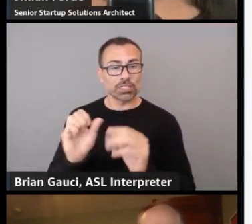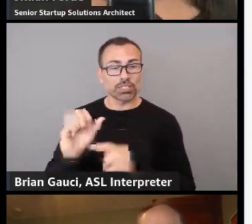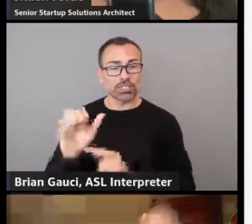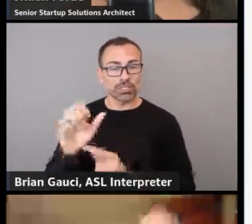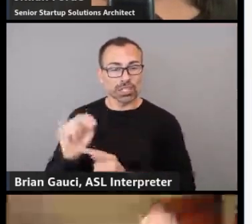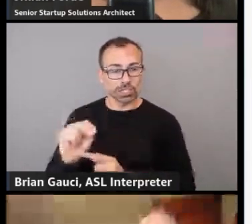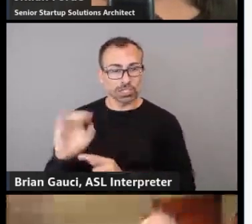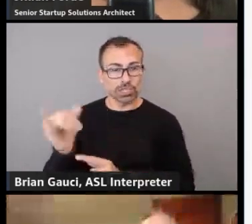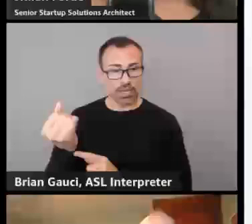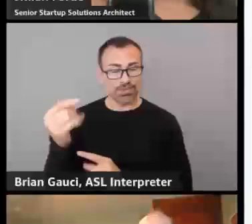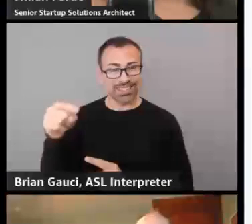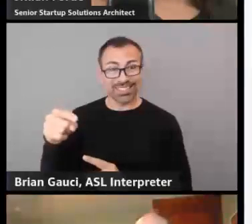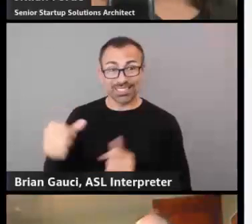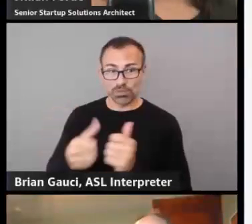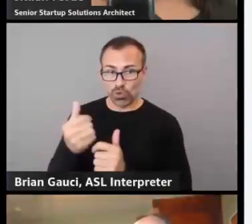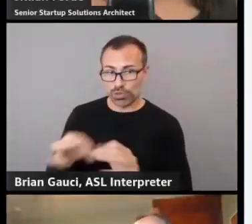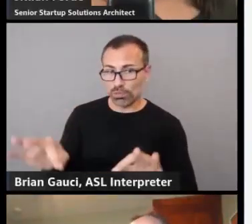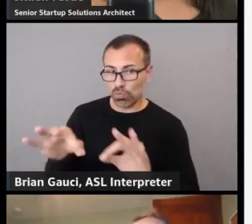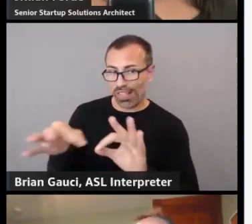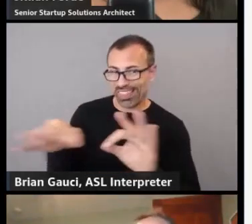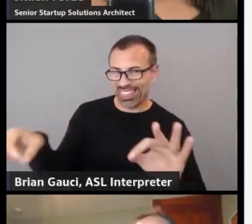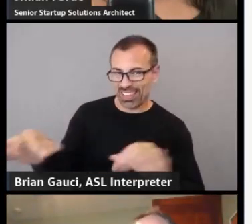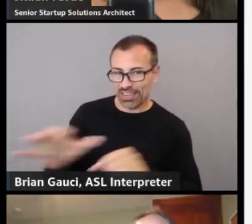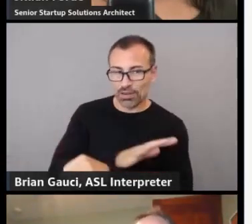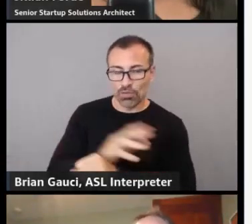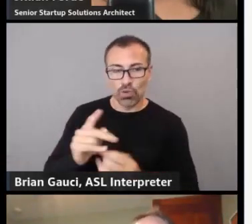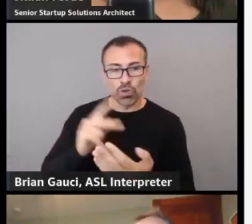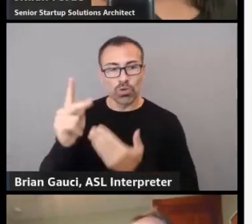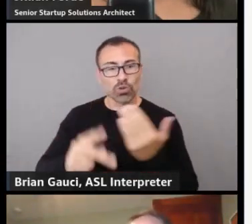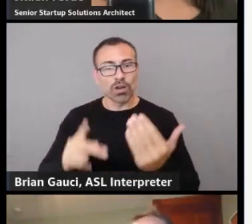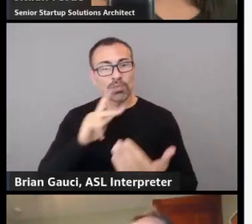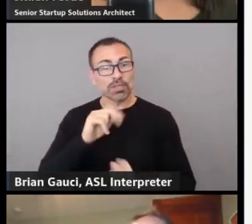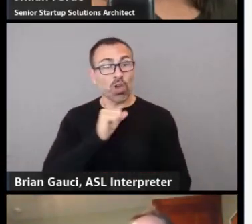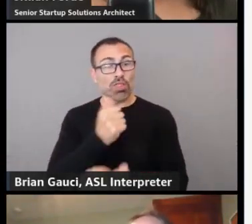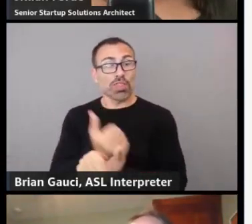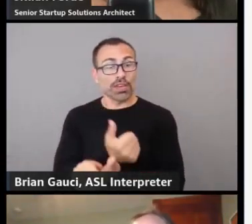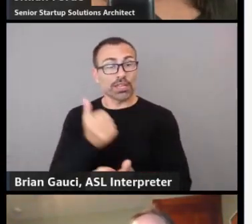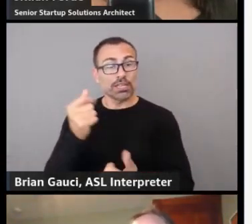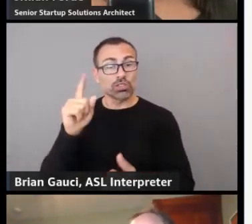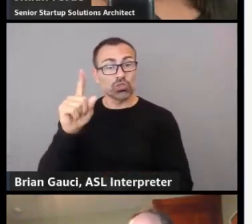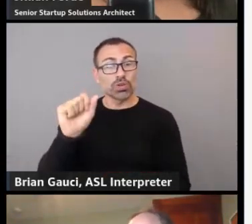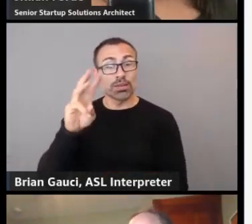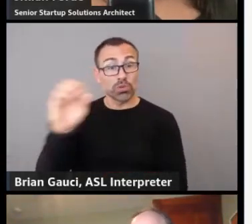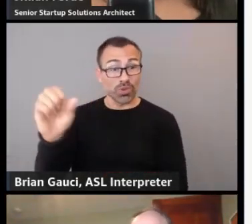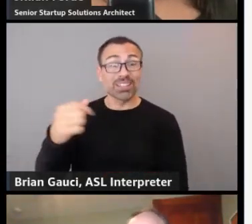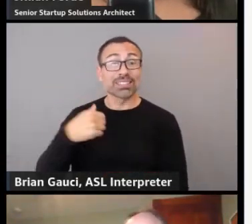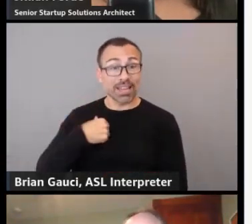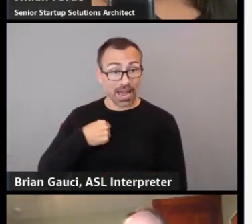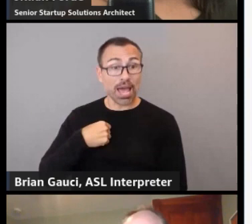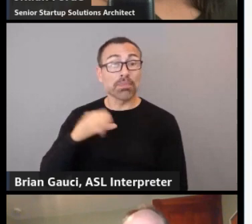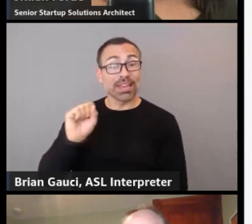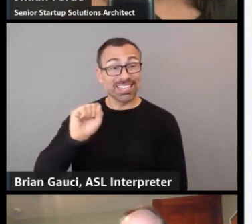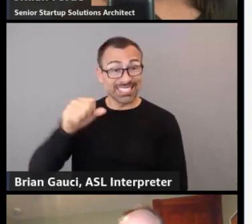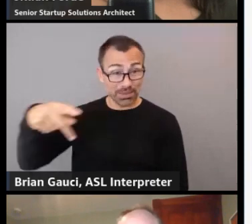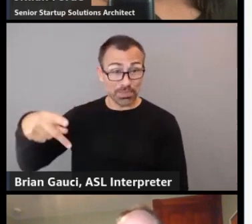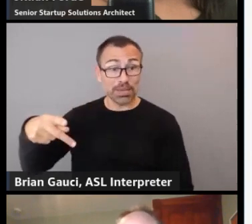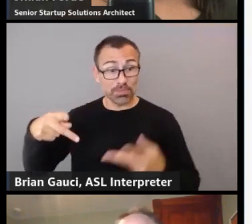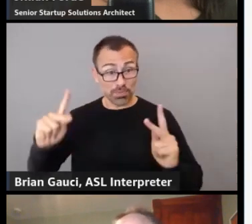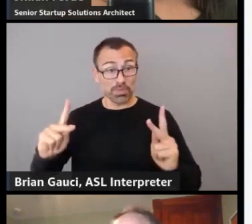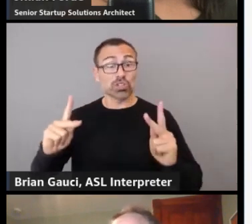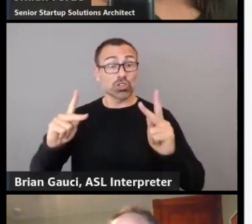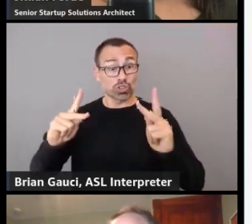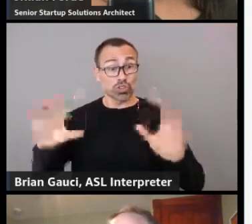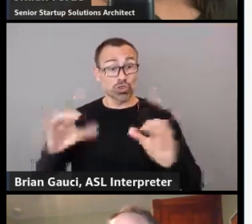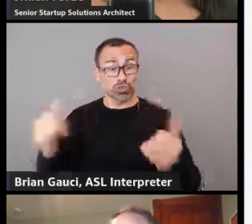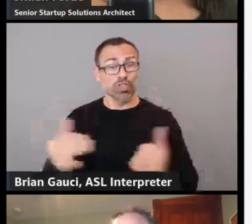whole program. This is the one that authenticates to AWS. I'm an SAP system that's allowed to do this, and maps me as a user. It